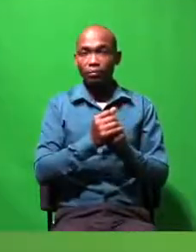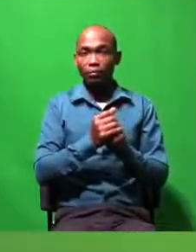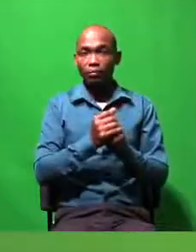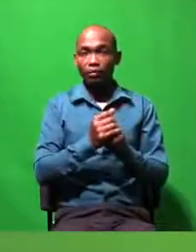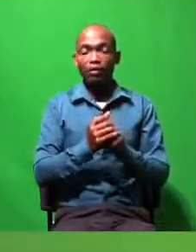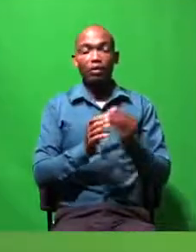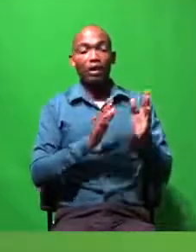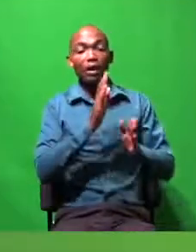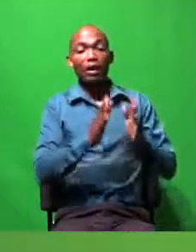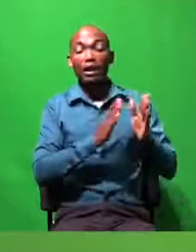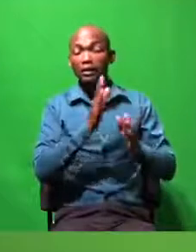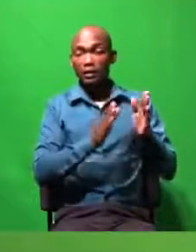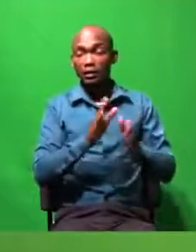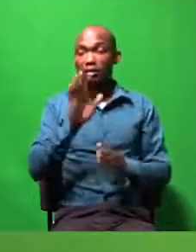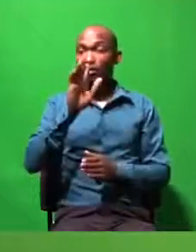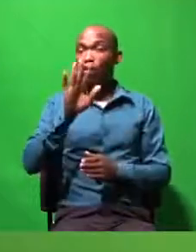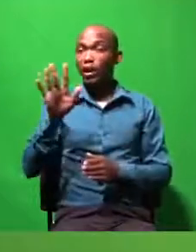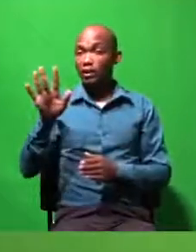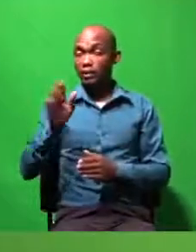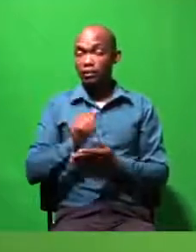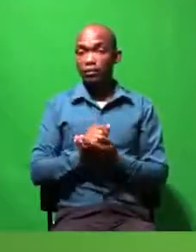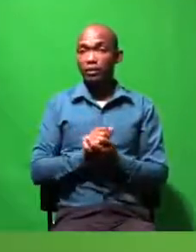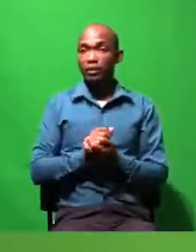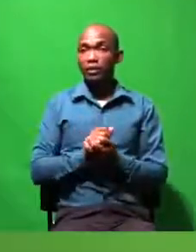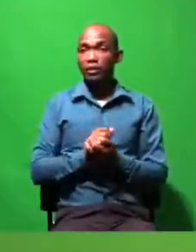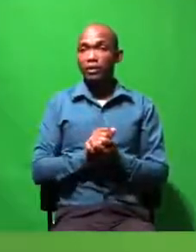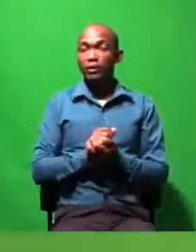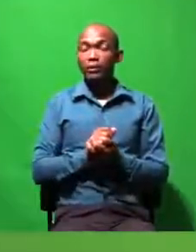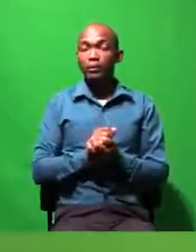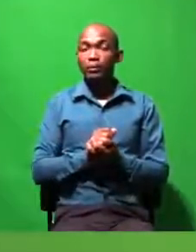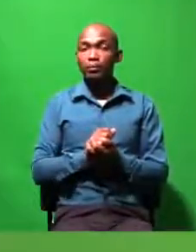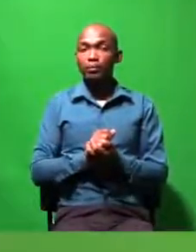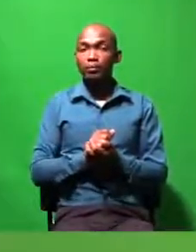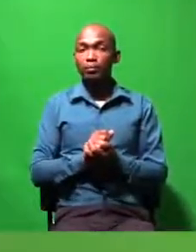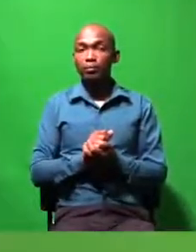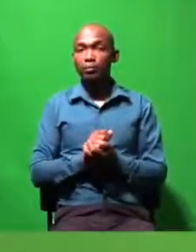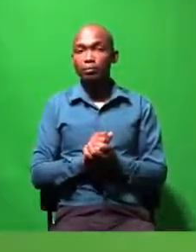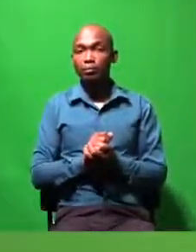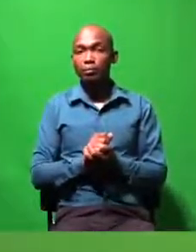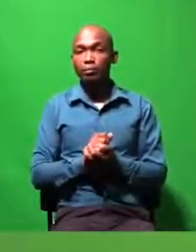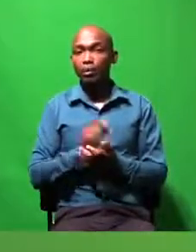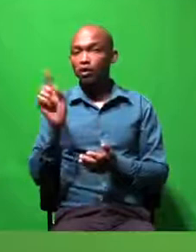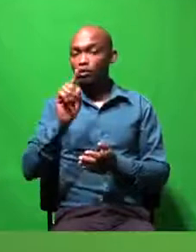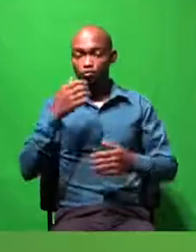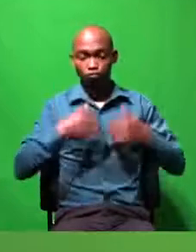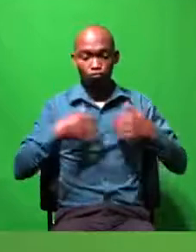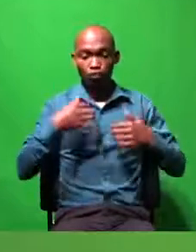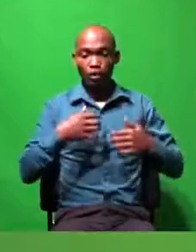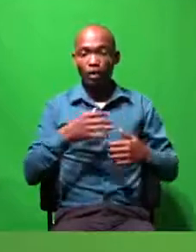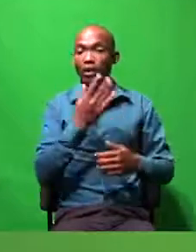letters. I have only 4 questions. Don't worry. Number A.